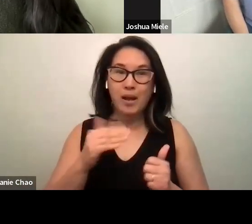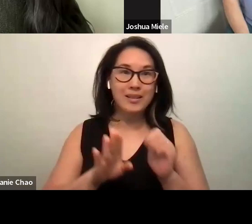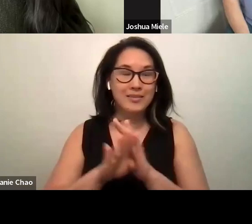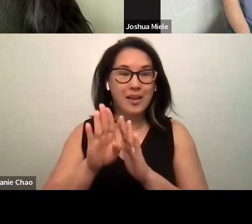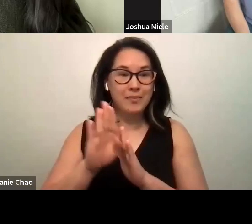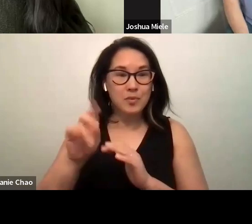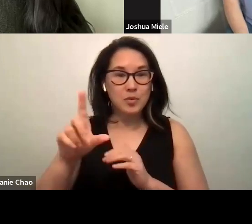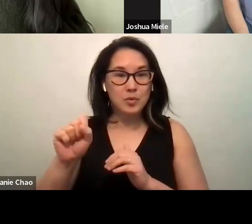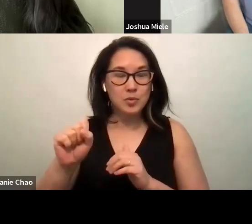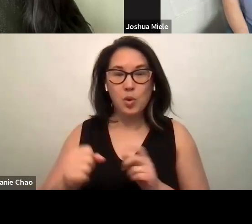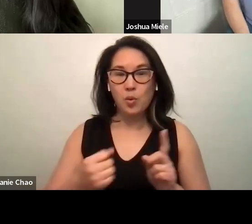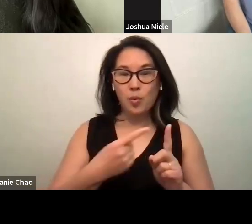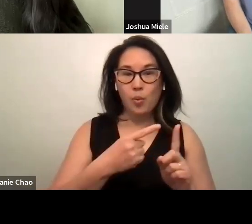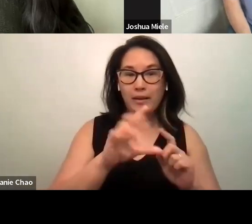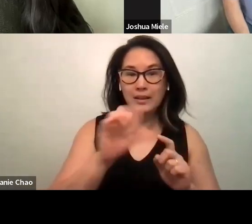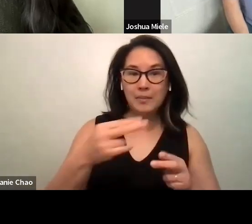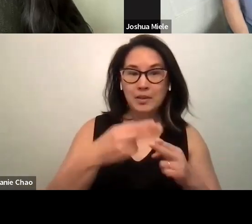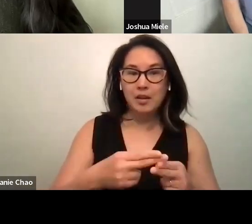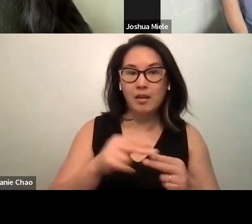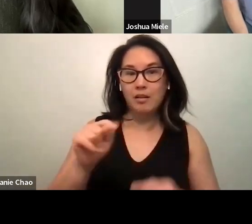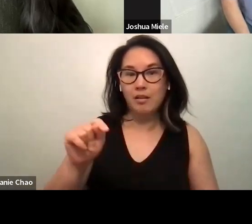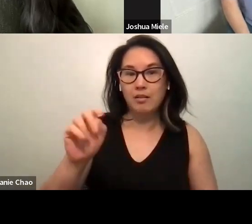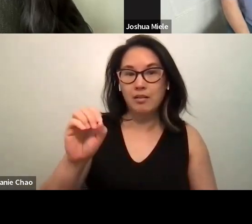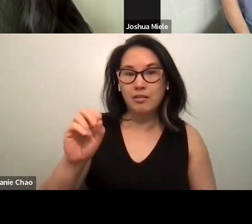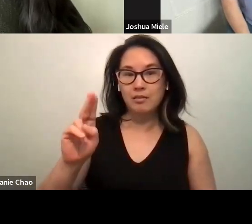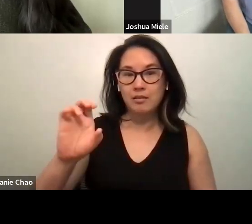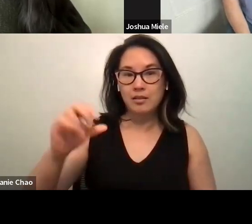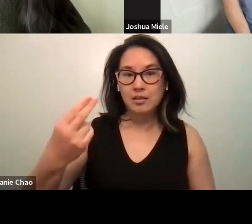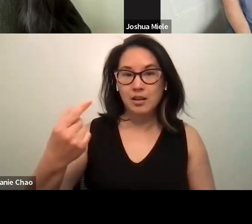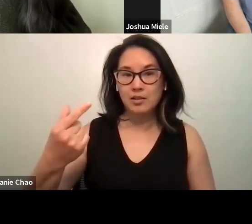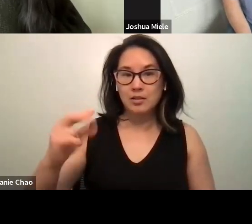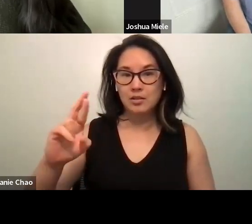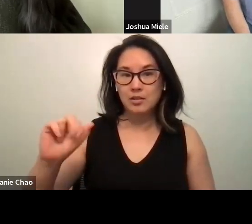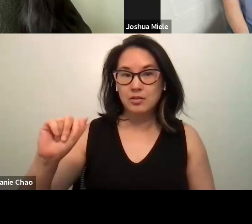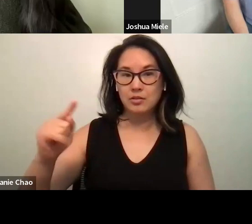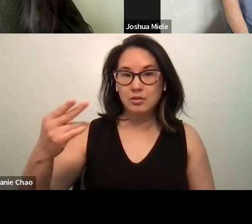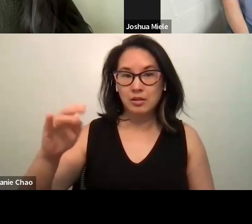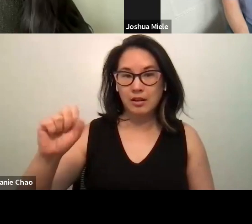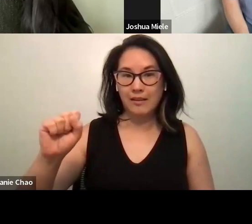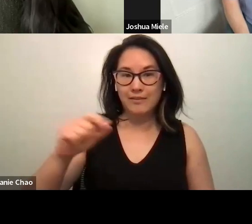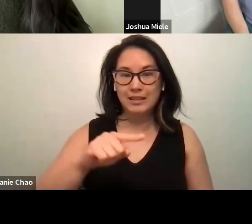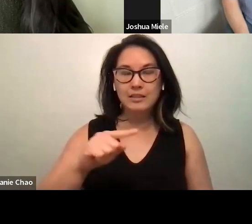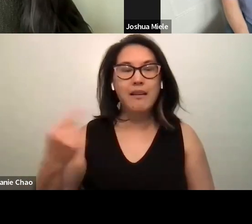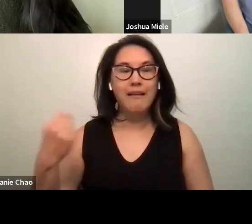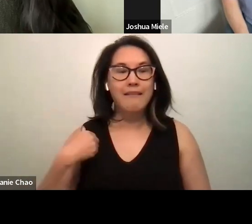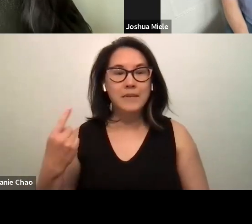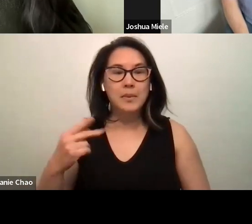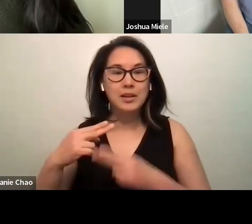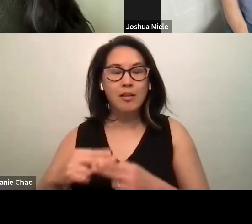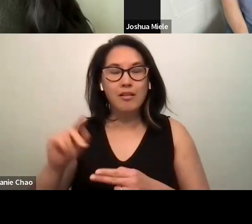a company called Touch Graphics. You can look at them at touchgraphics.com. There's a thing called the T3, which